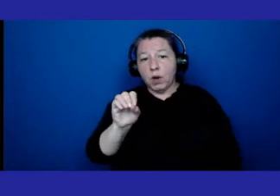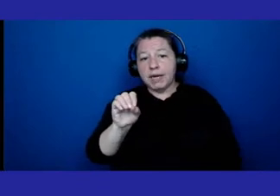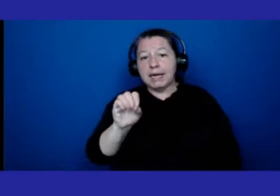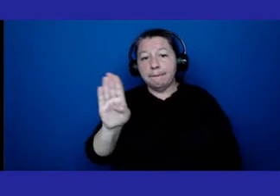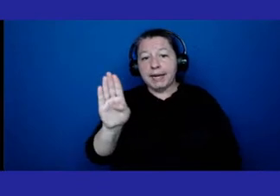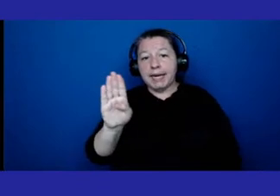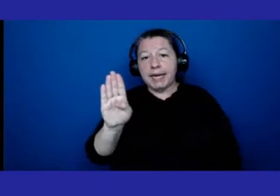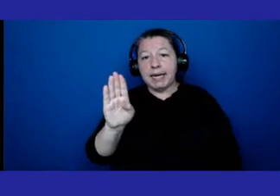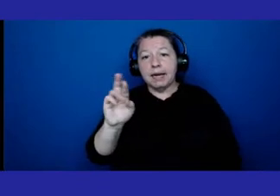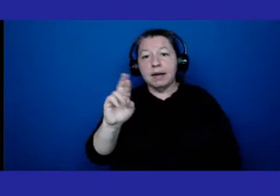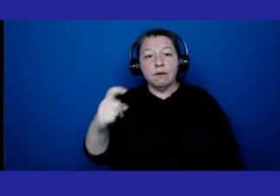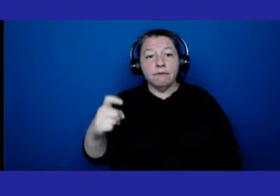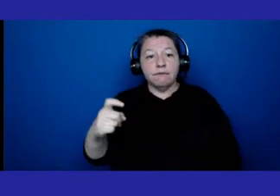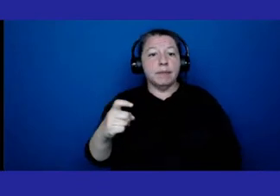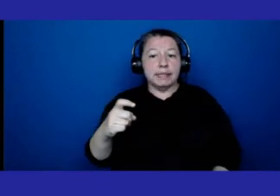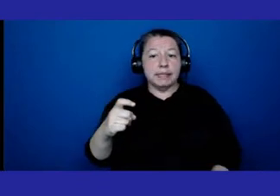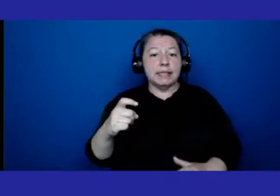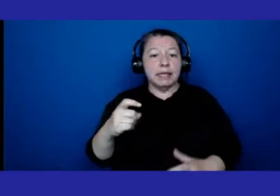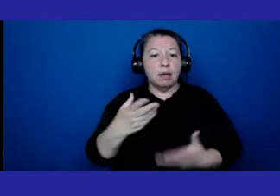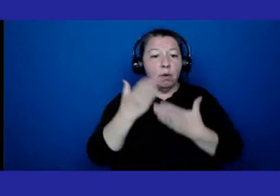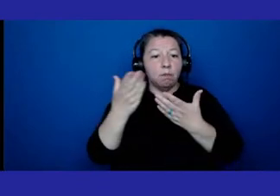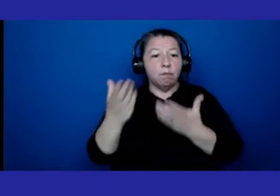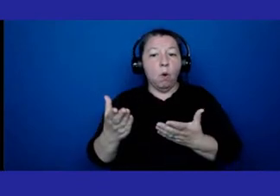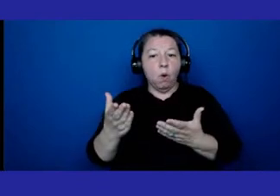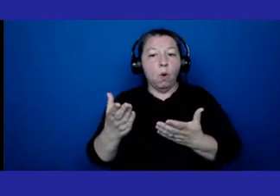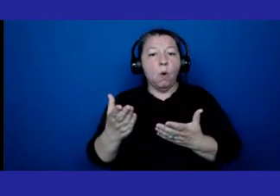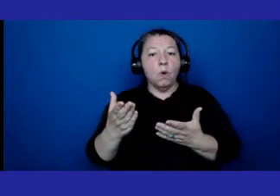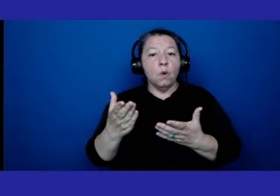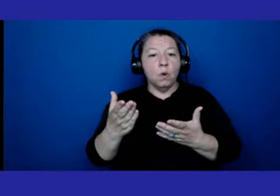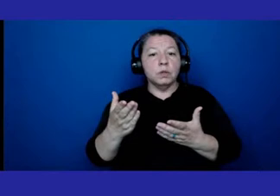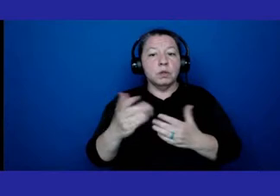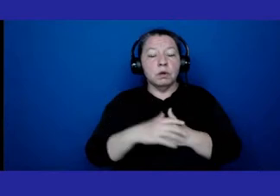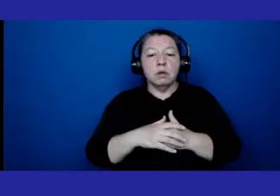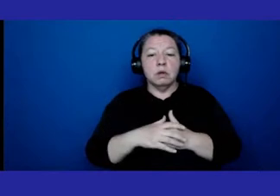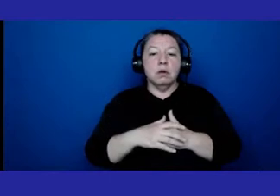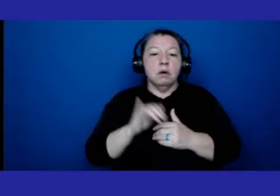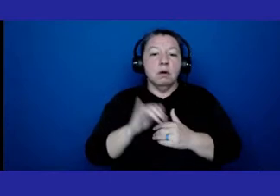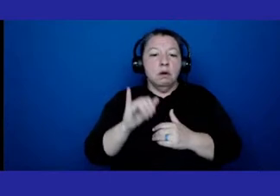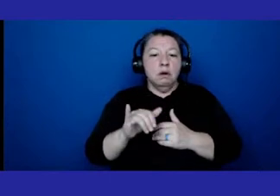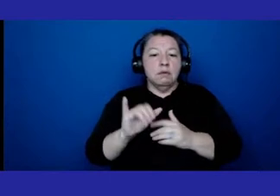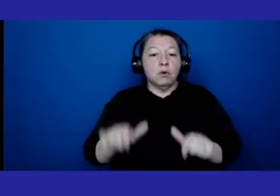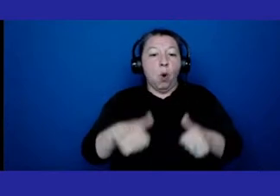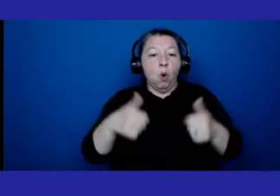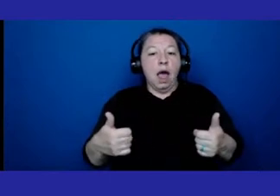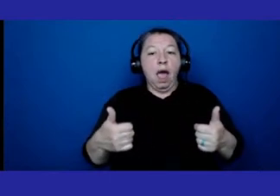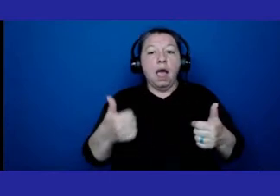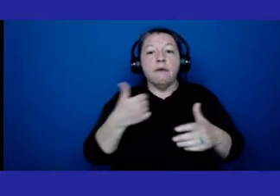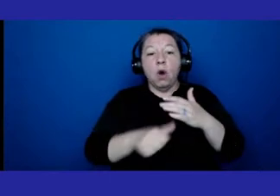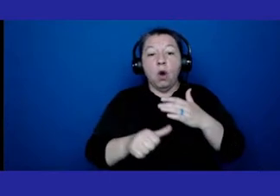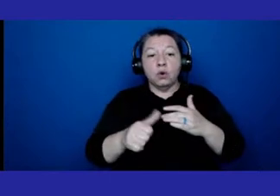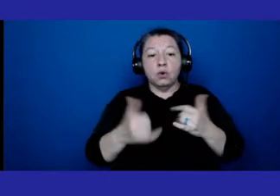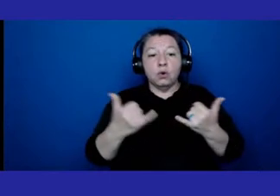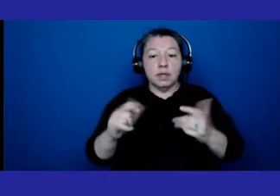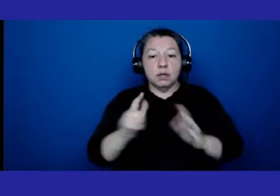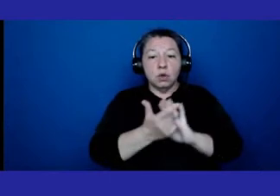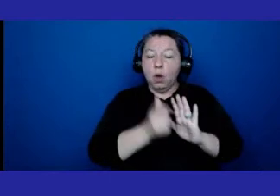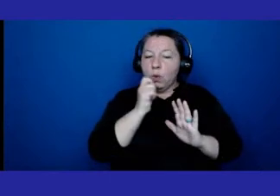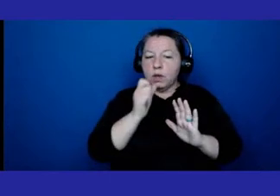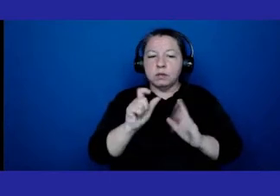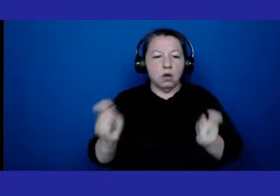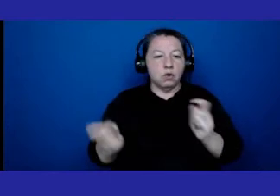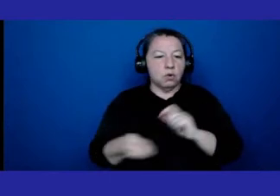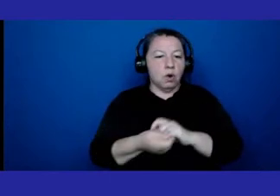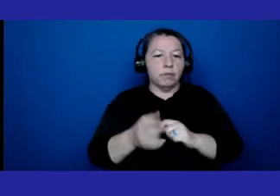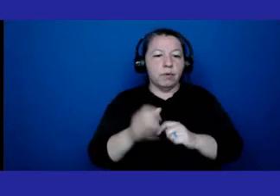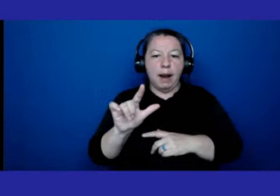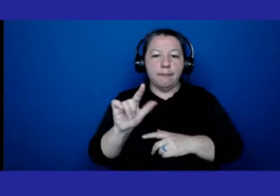pharmacy carve-out proposal did go live under the existing law. It was not overturned on April 1st. We'll have to watch